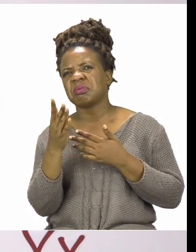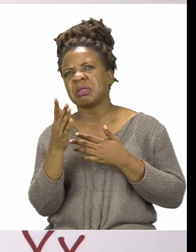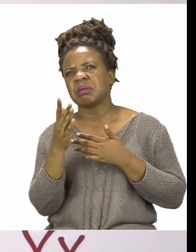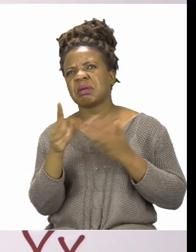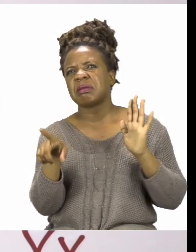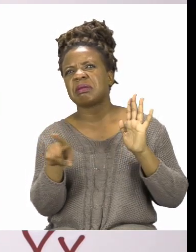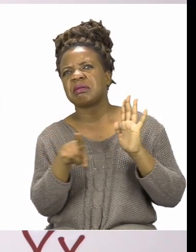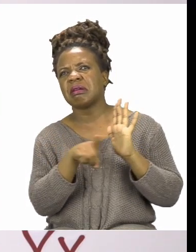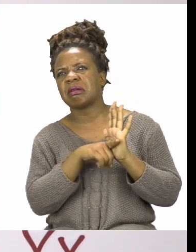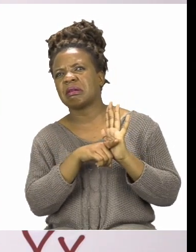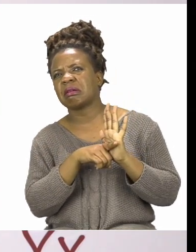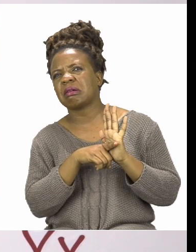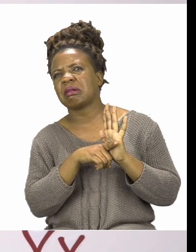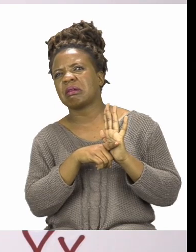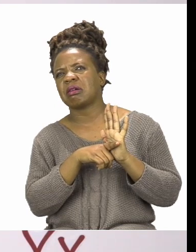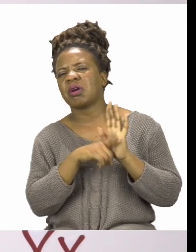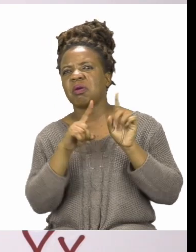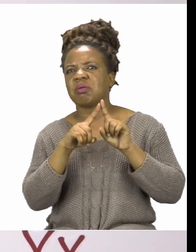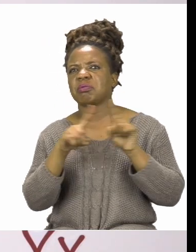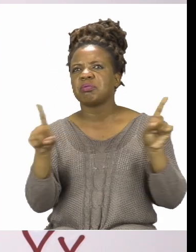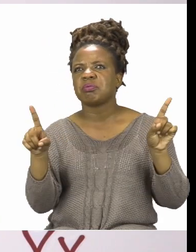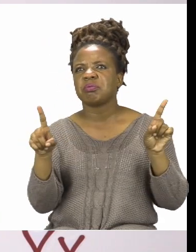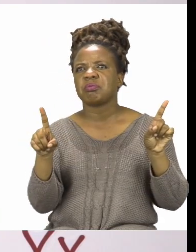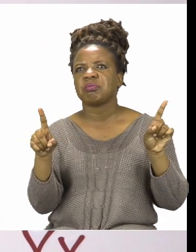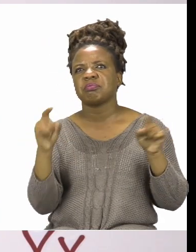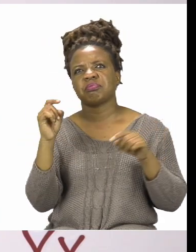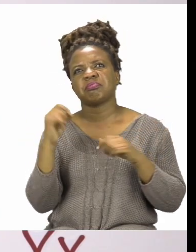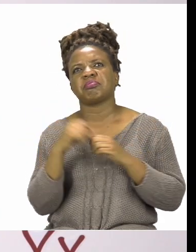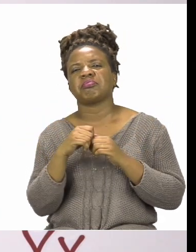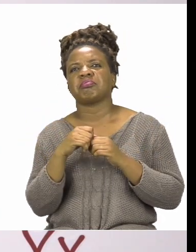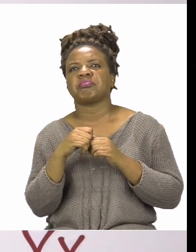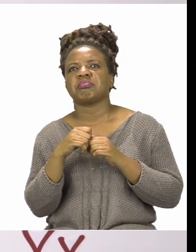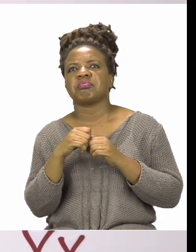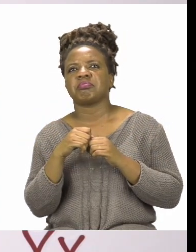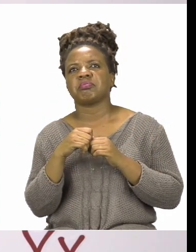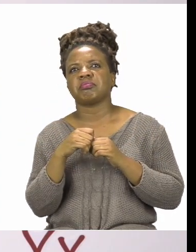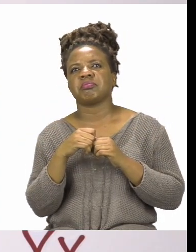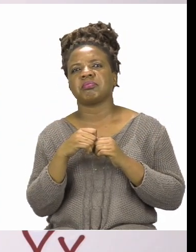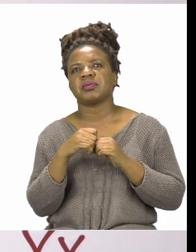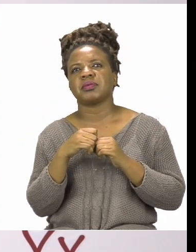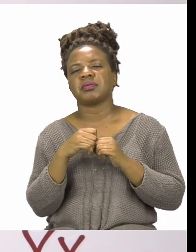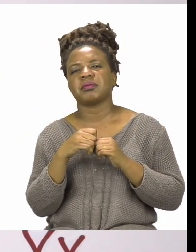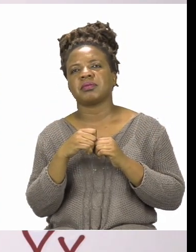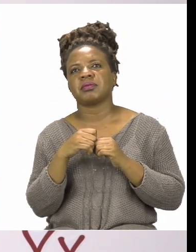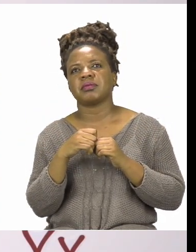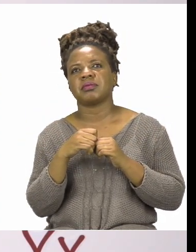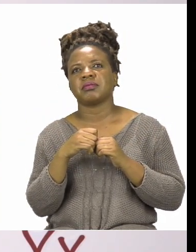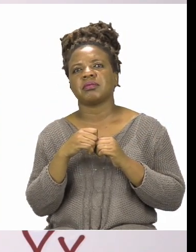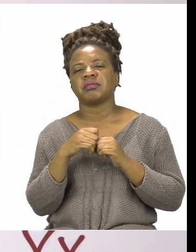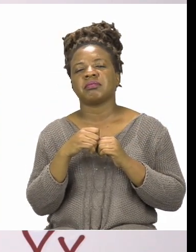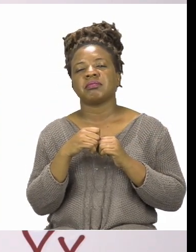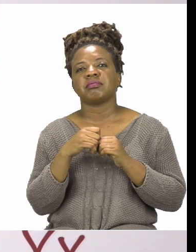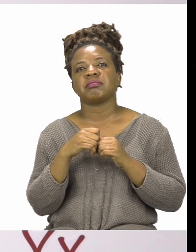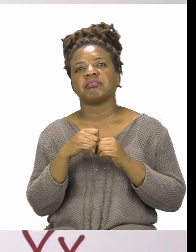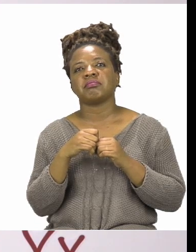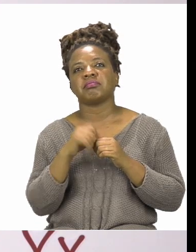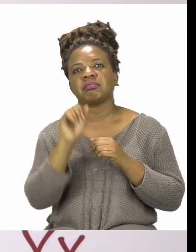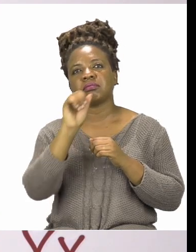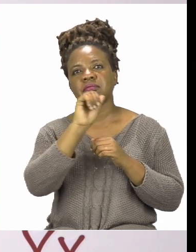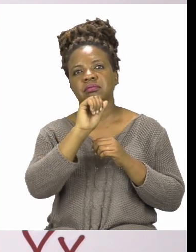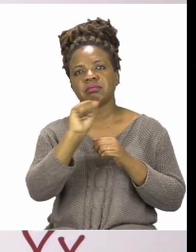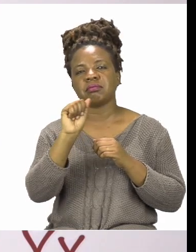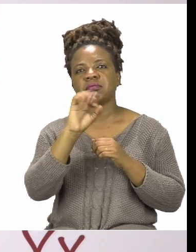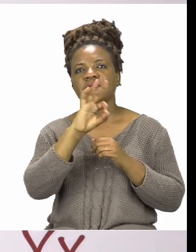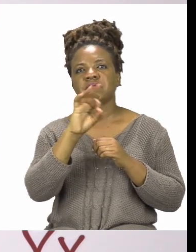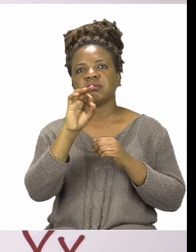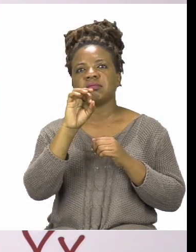can only choose one. And then when we were using the word after, we're talking about an action that will come next.